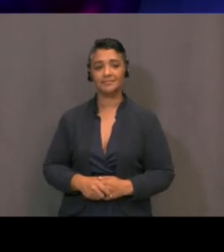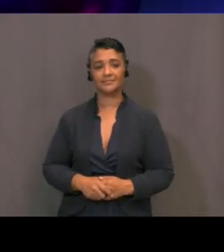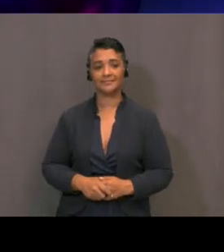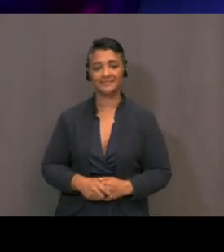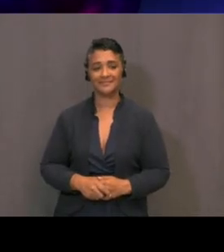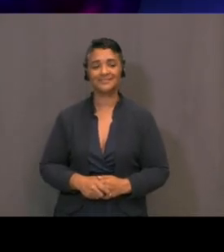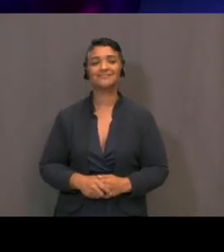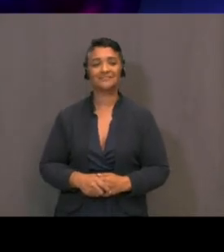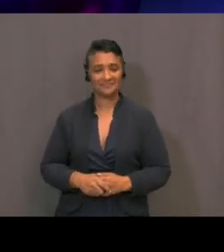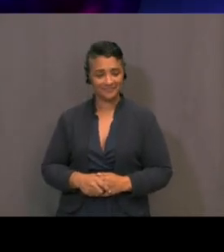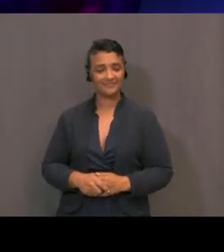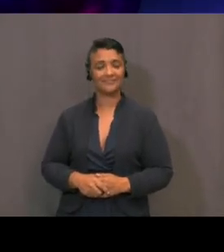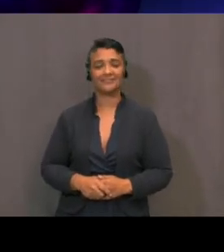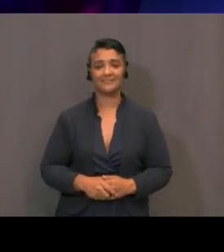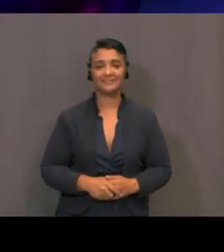Right, thank you.